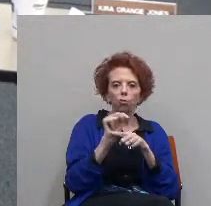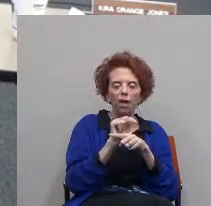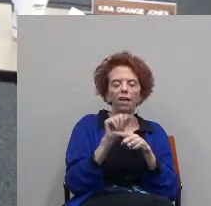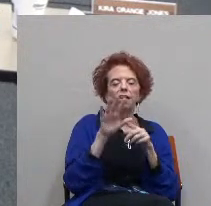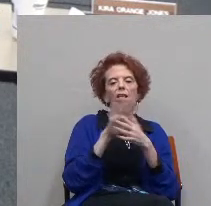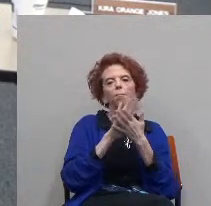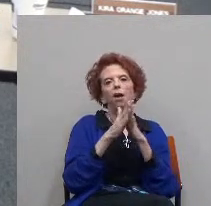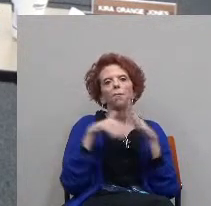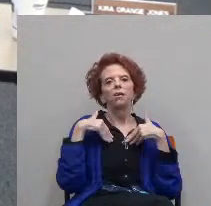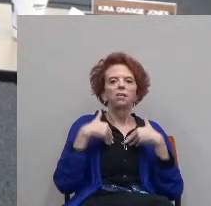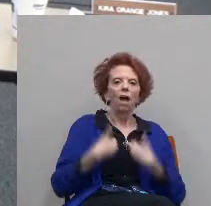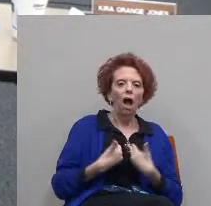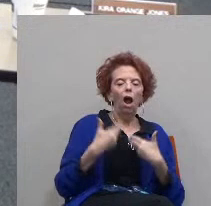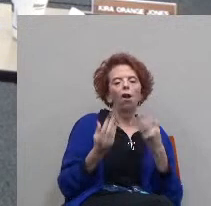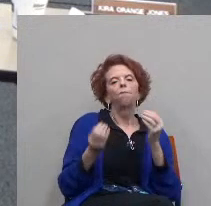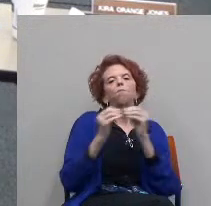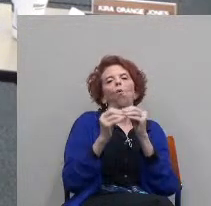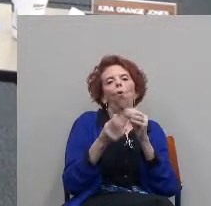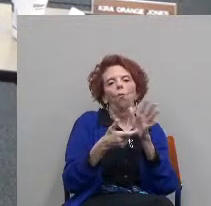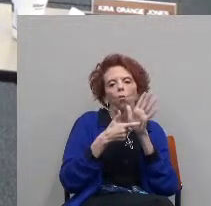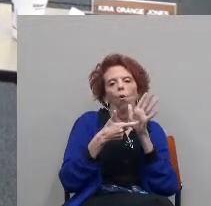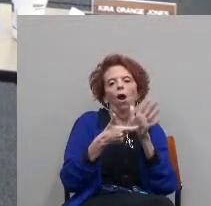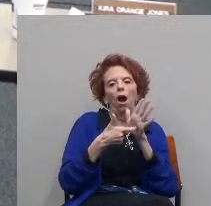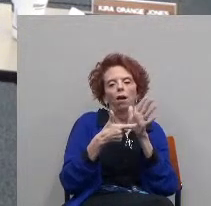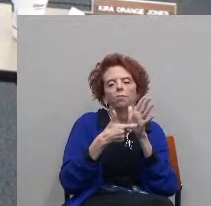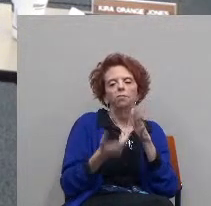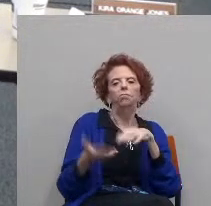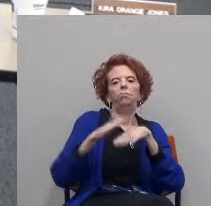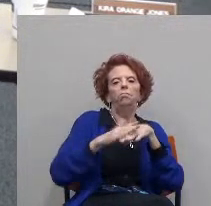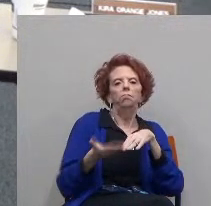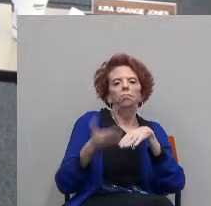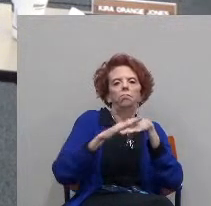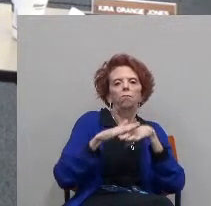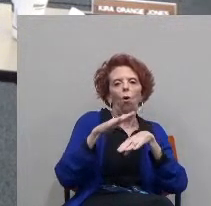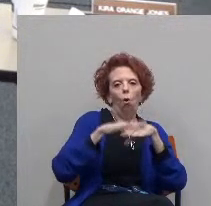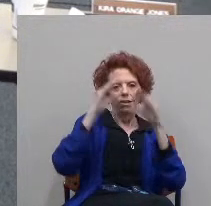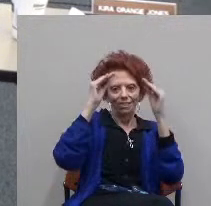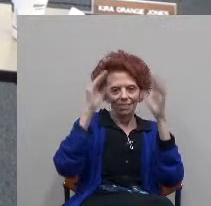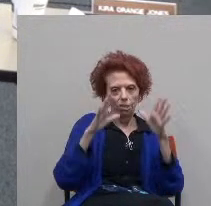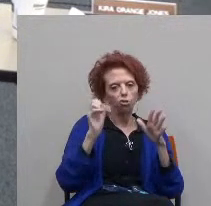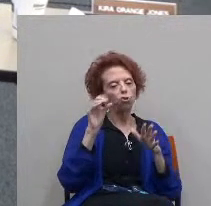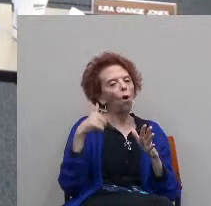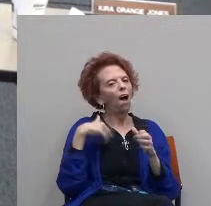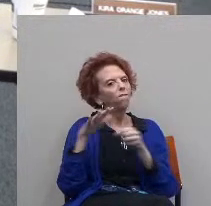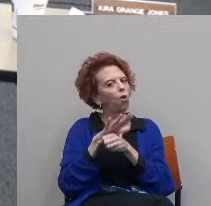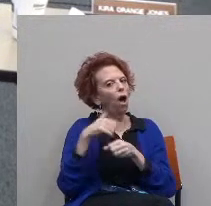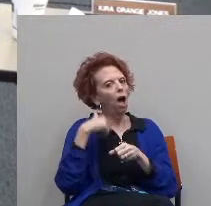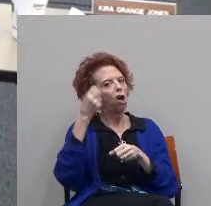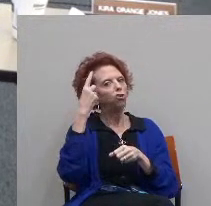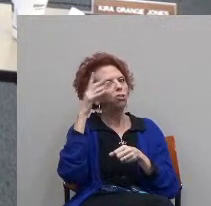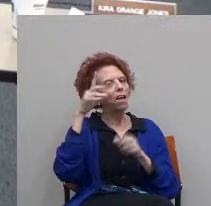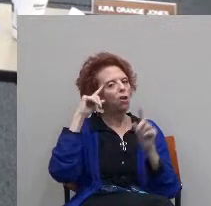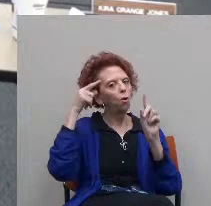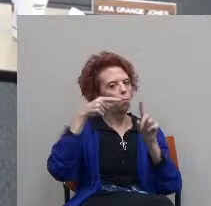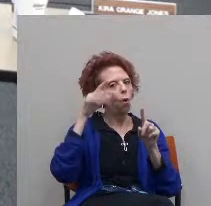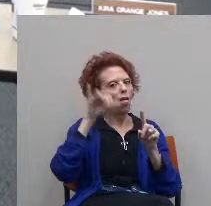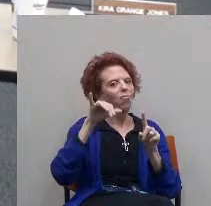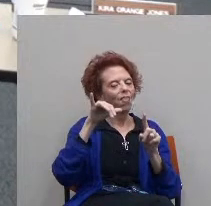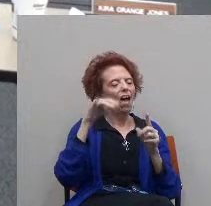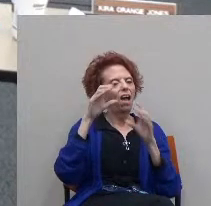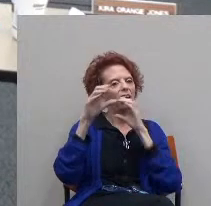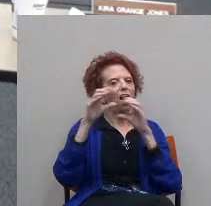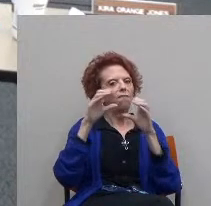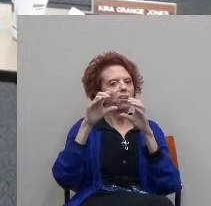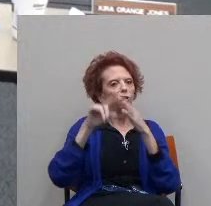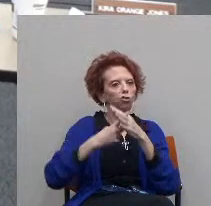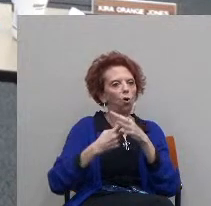get wary of more requirements on top of teachers. So I completely understand your point, and that is a conversation that has started across the street.